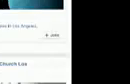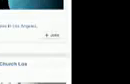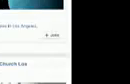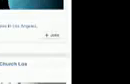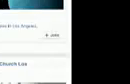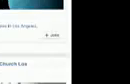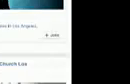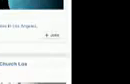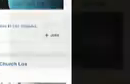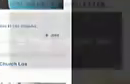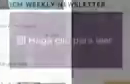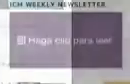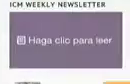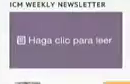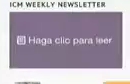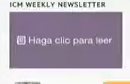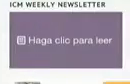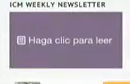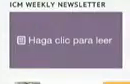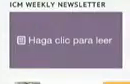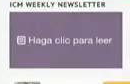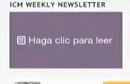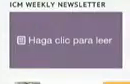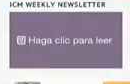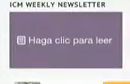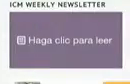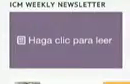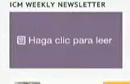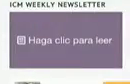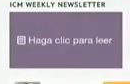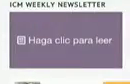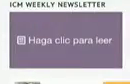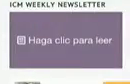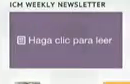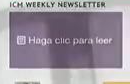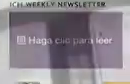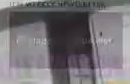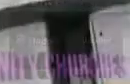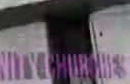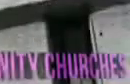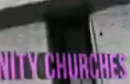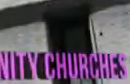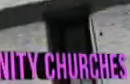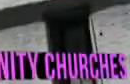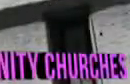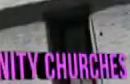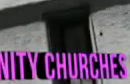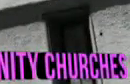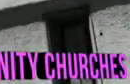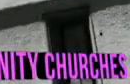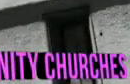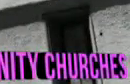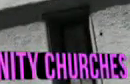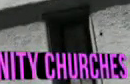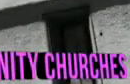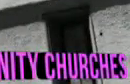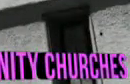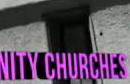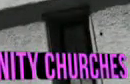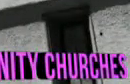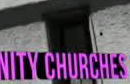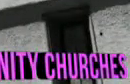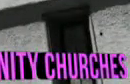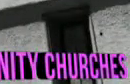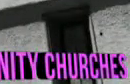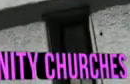Be an angel amongst us by supporting this ministry through our donation link. With your help, we expand and reach a